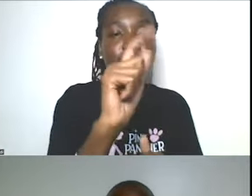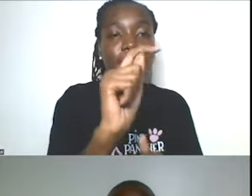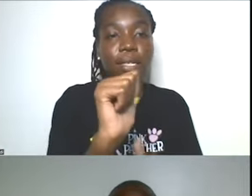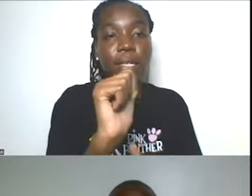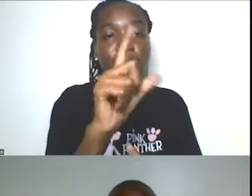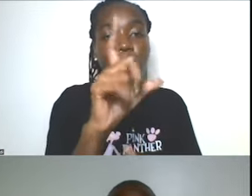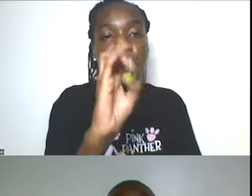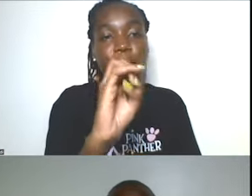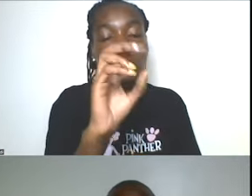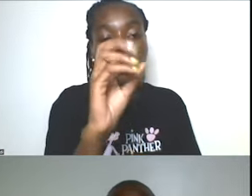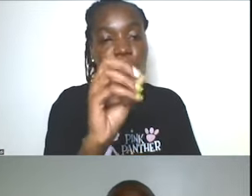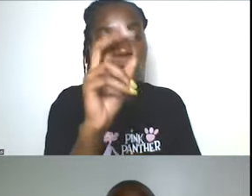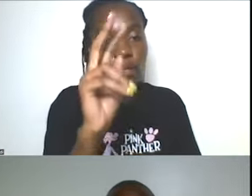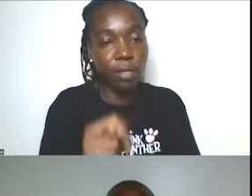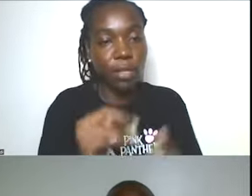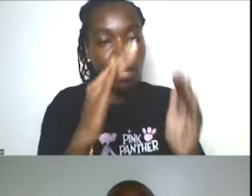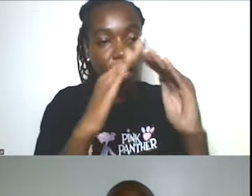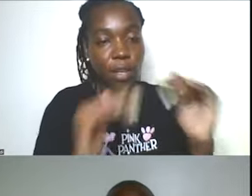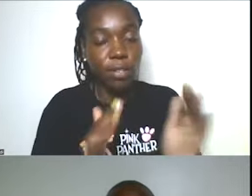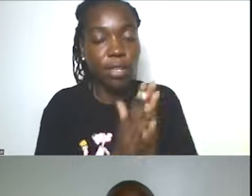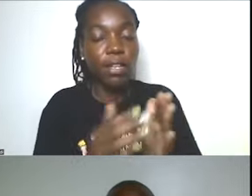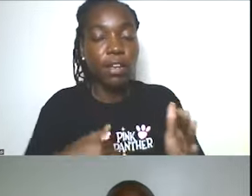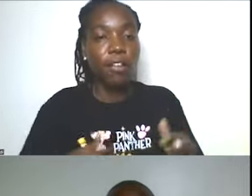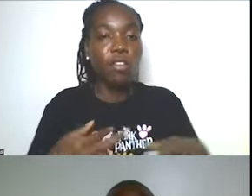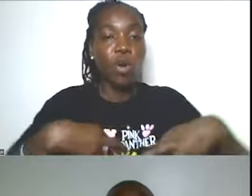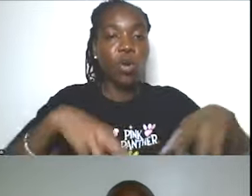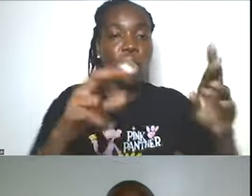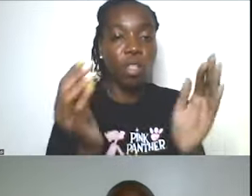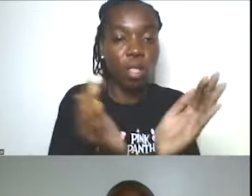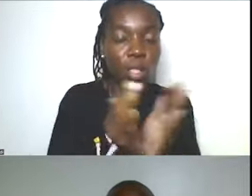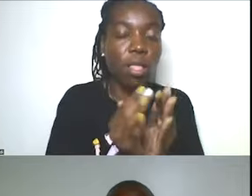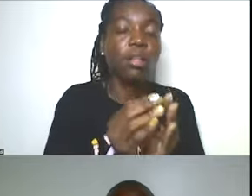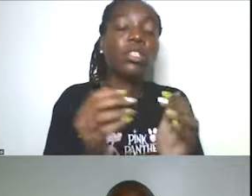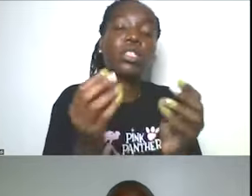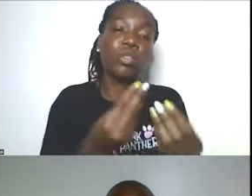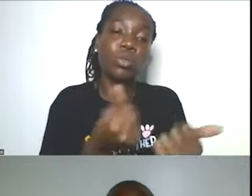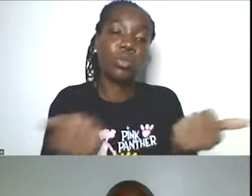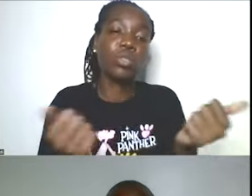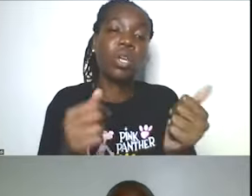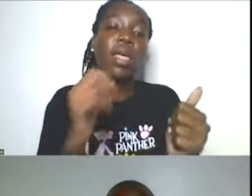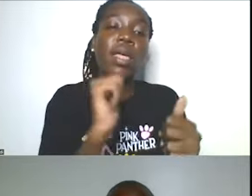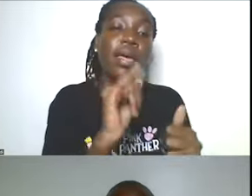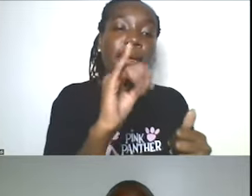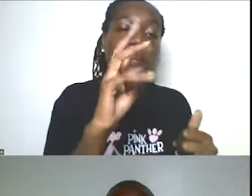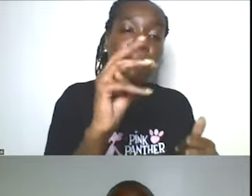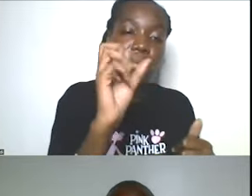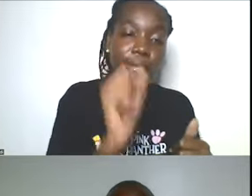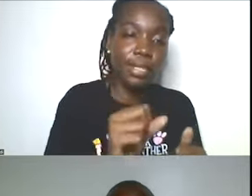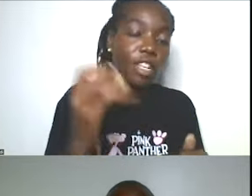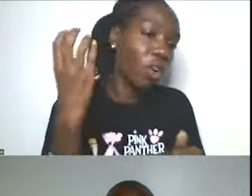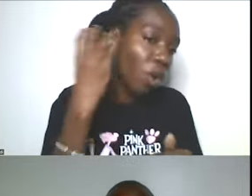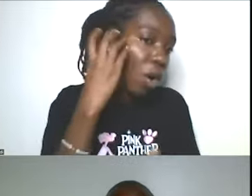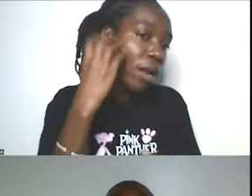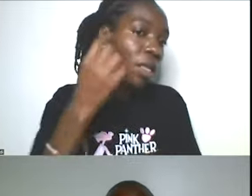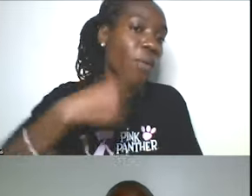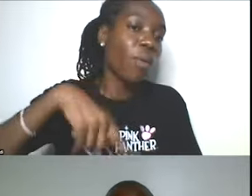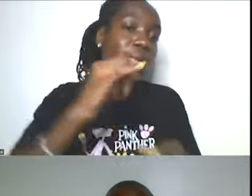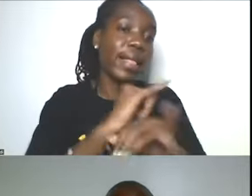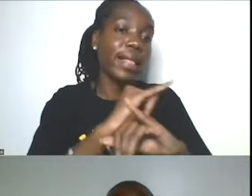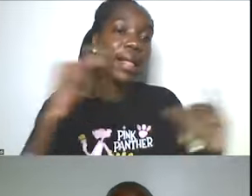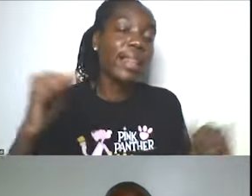partners, Pathway Service Solutions, Ames College of Business, WeClean, Career